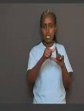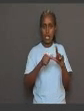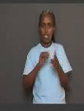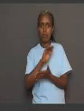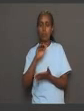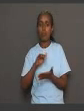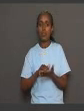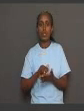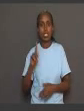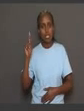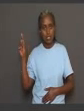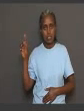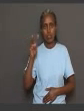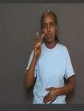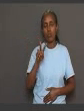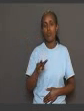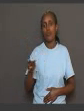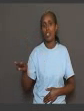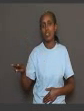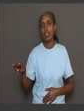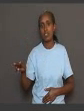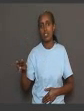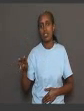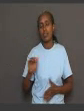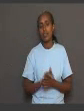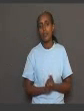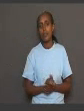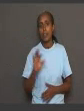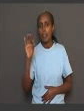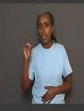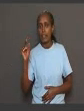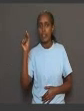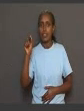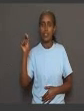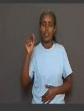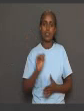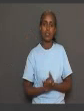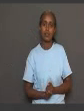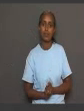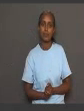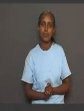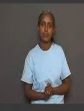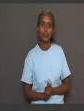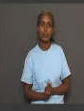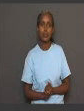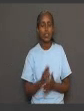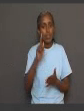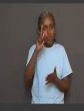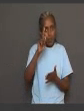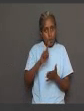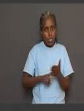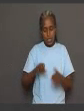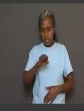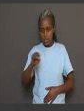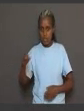between these two vectors is 90 degrees. What is the